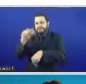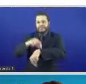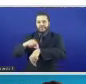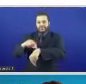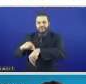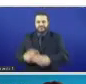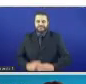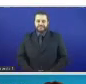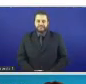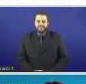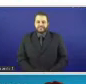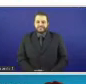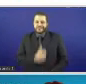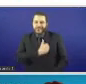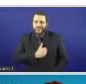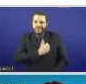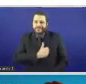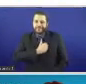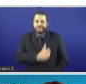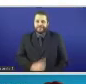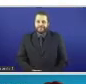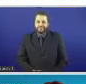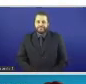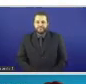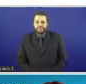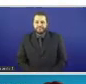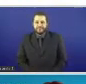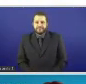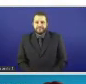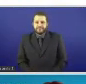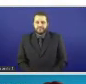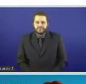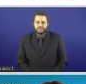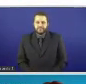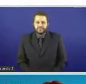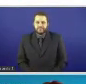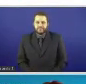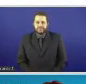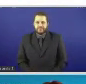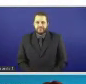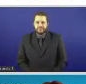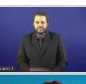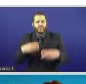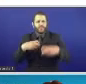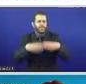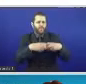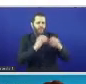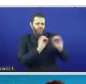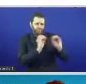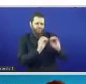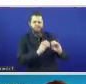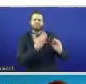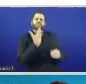Apologies. Thanks, Amelia. No problem. Con tal que no sea mi computadora.